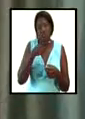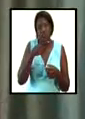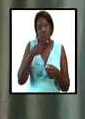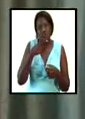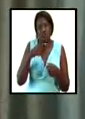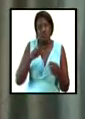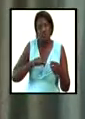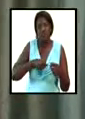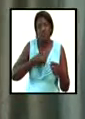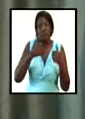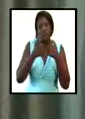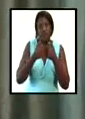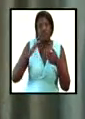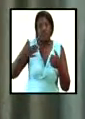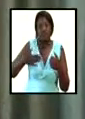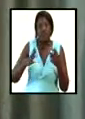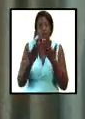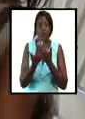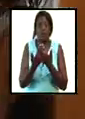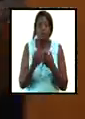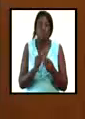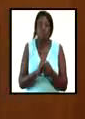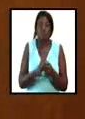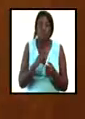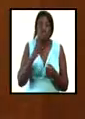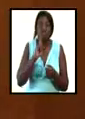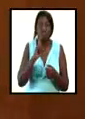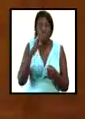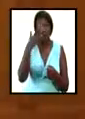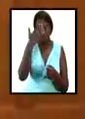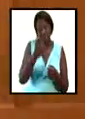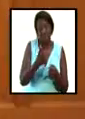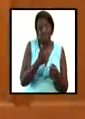along. Okay, say hi to your mom then. Bye.